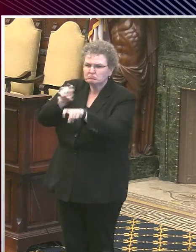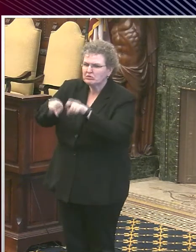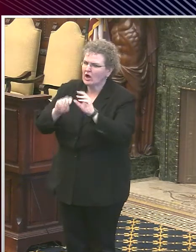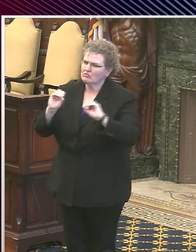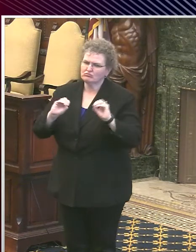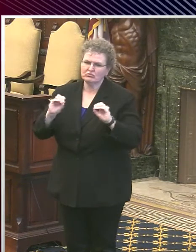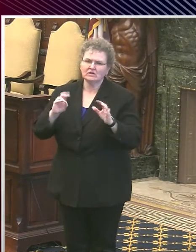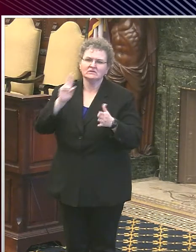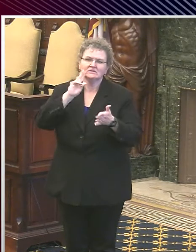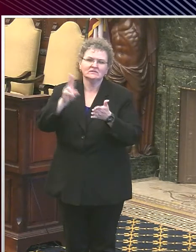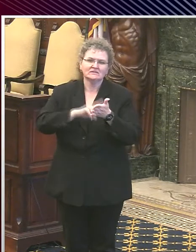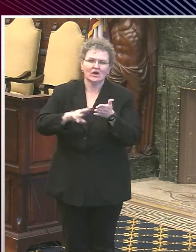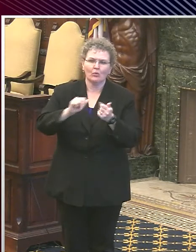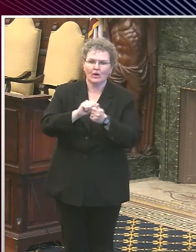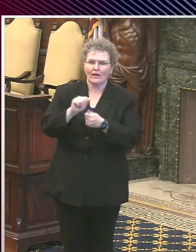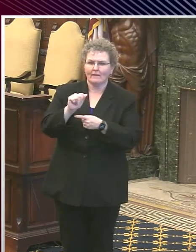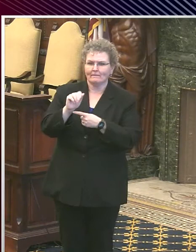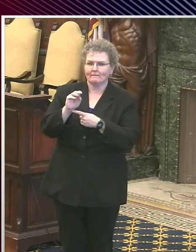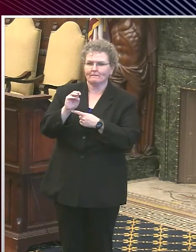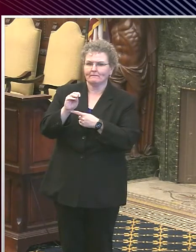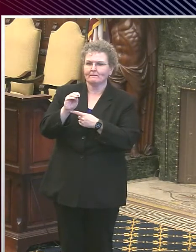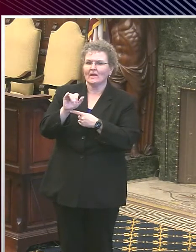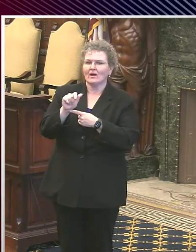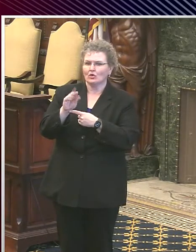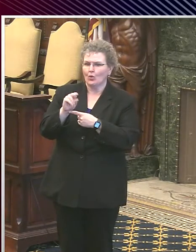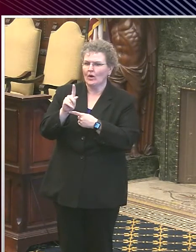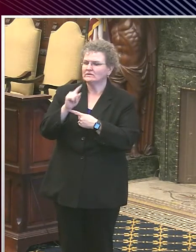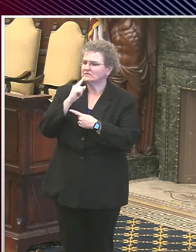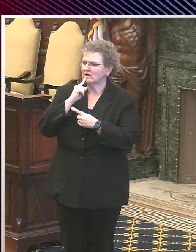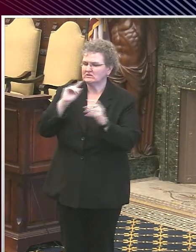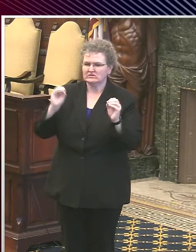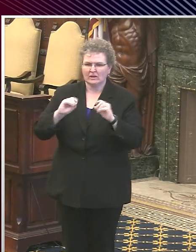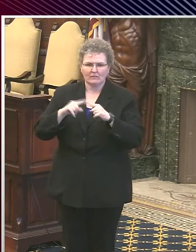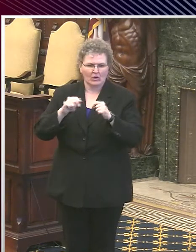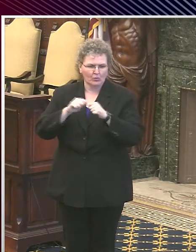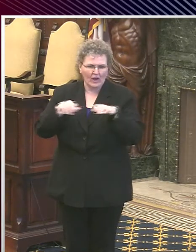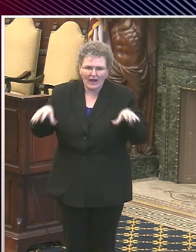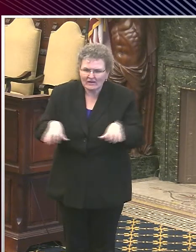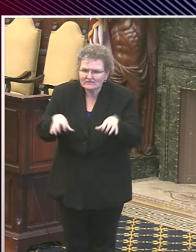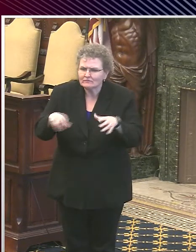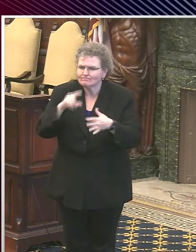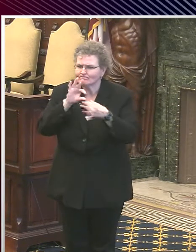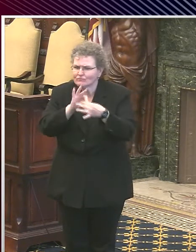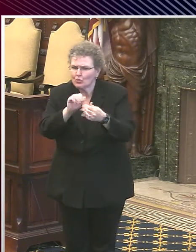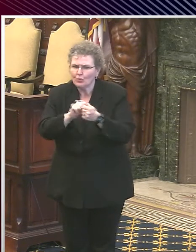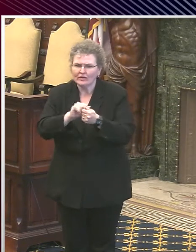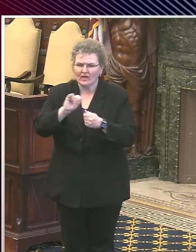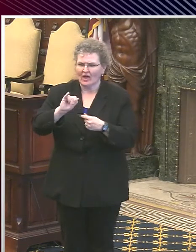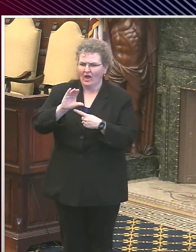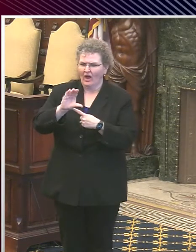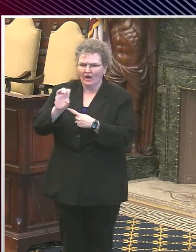Mayorkas made that very clear today in his presentation. There'll be no activity by ICE near the center.